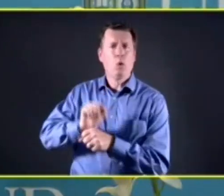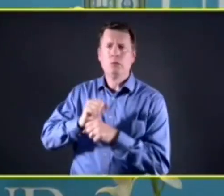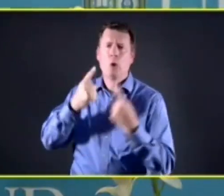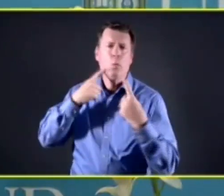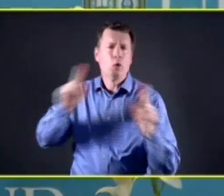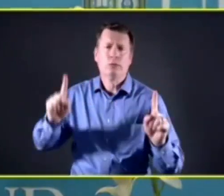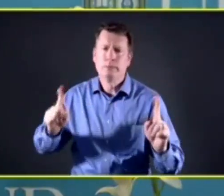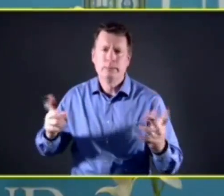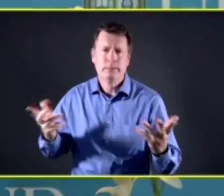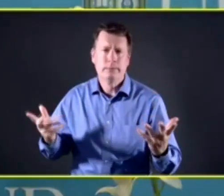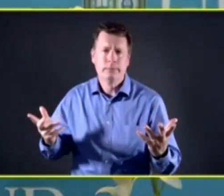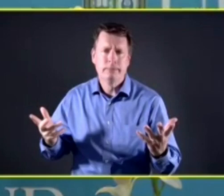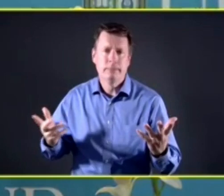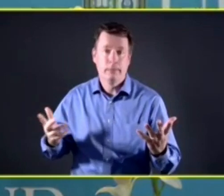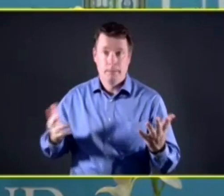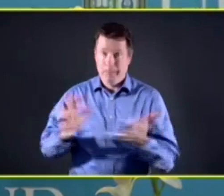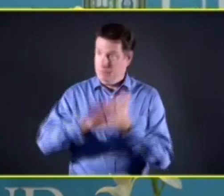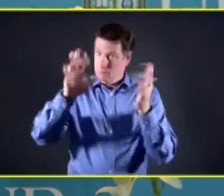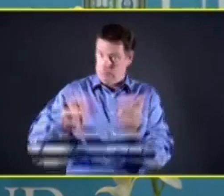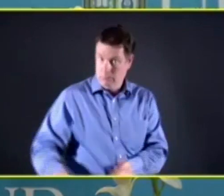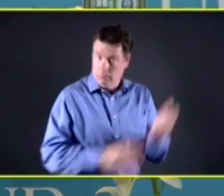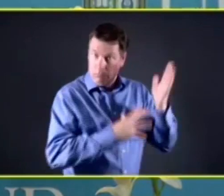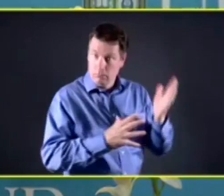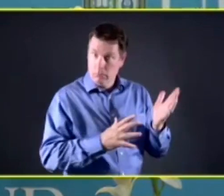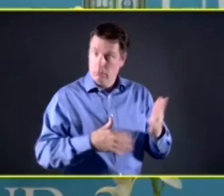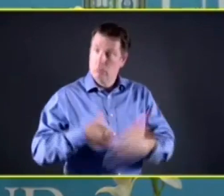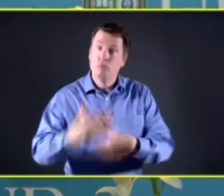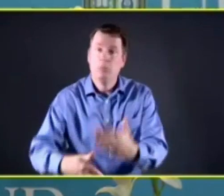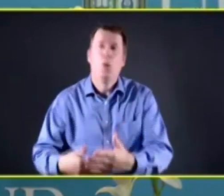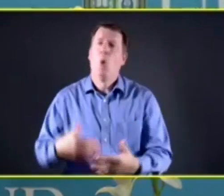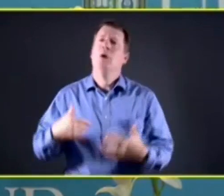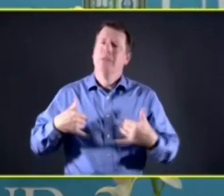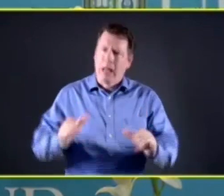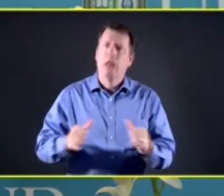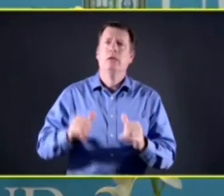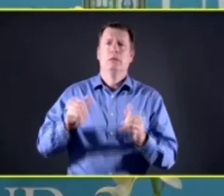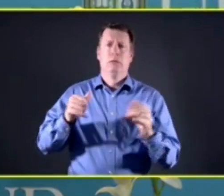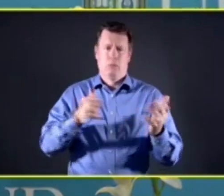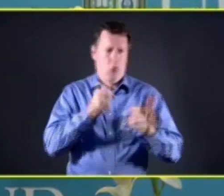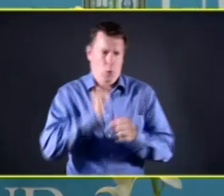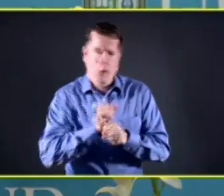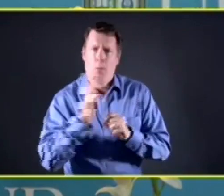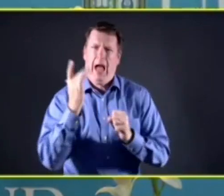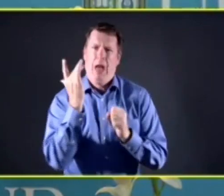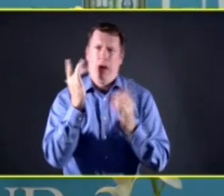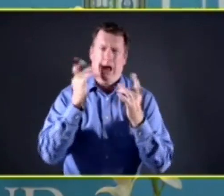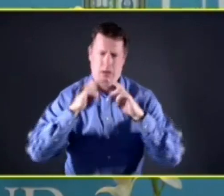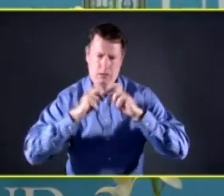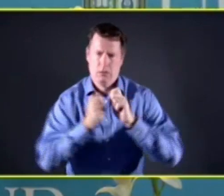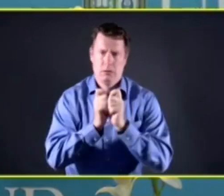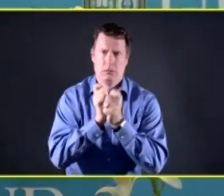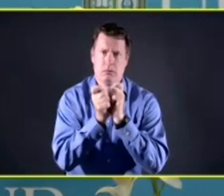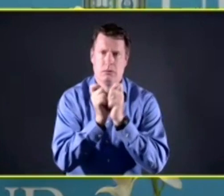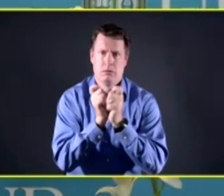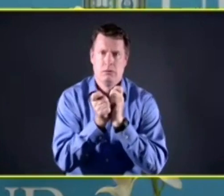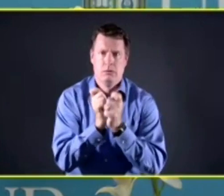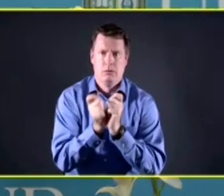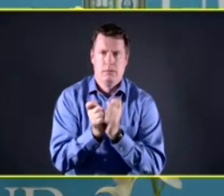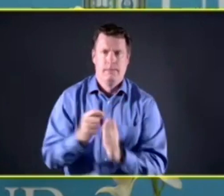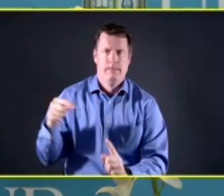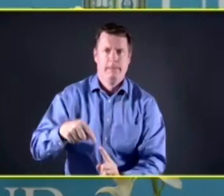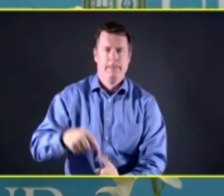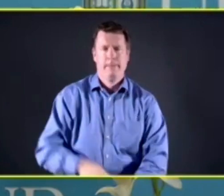I see a follow-up question in the chat. If you could expound a bit, you mentioned the possibility of a mobile van first. Can we